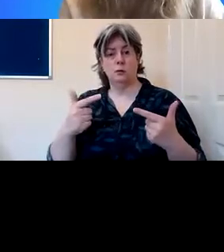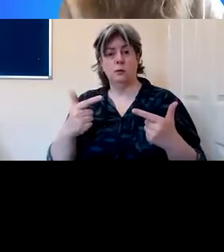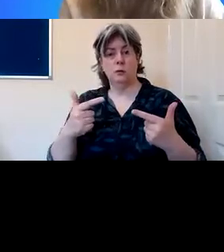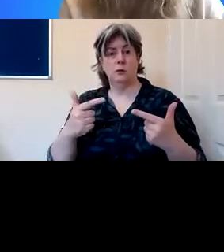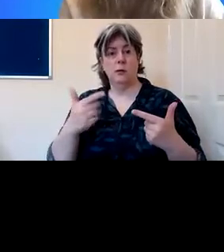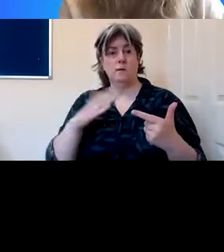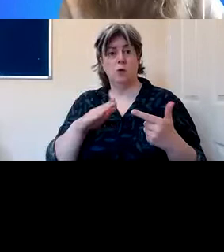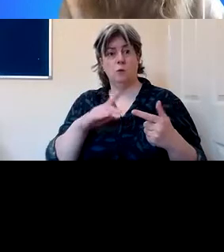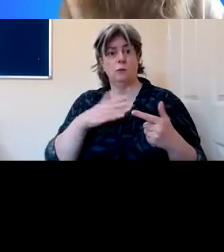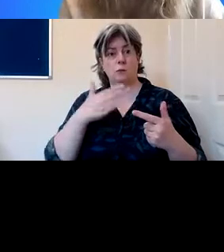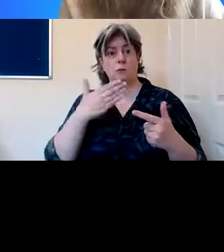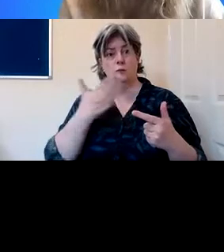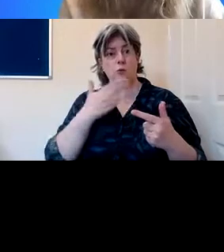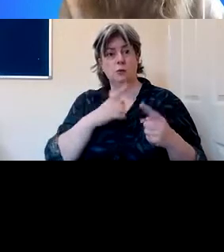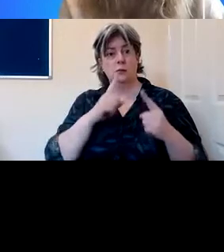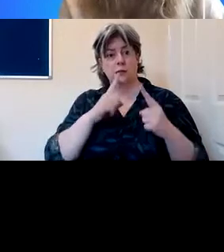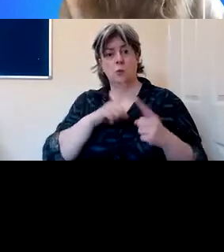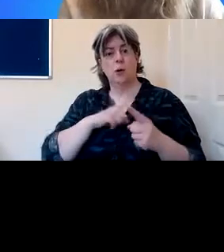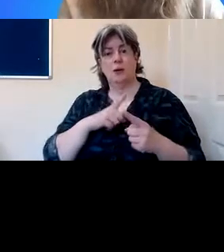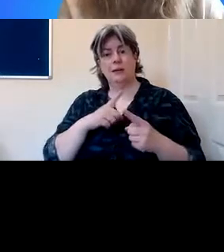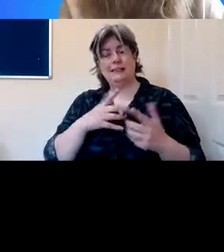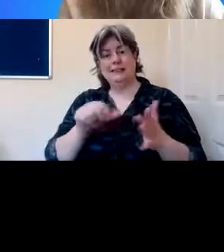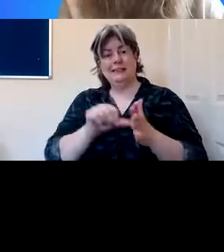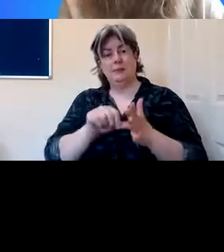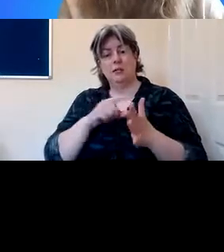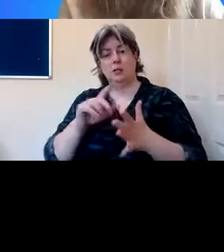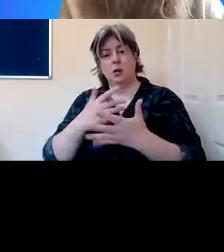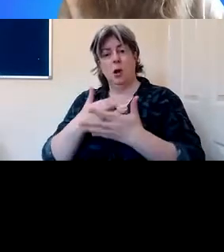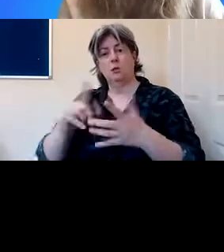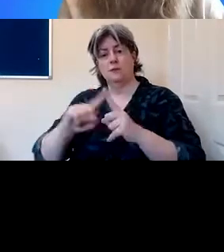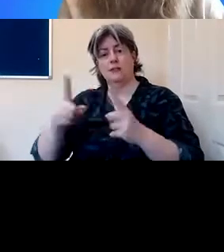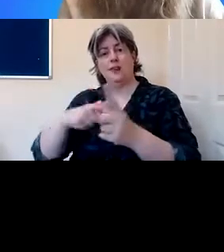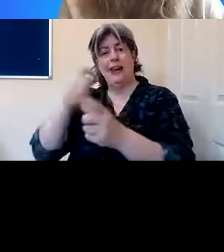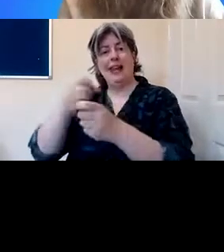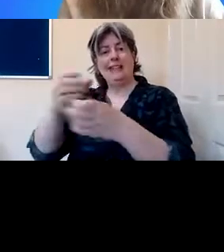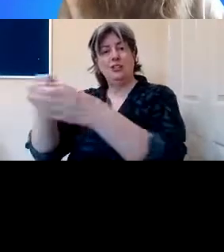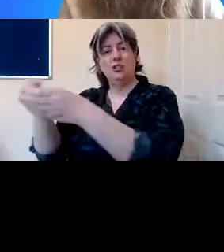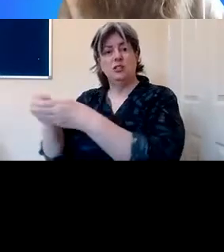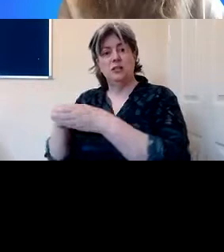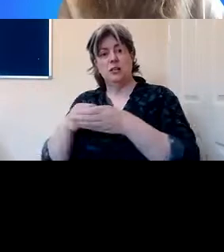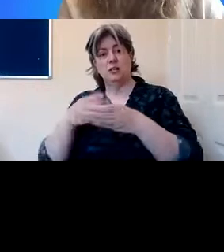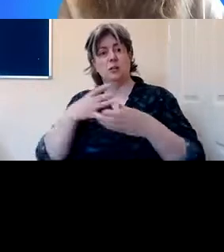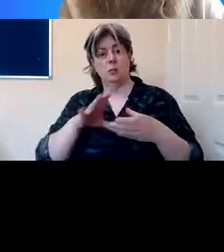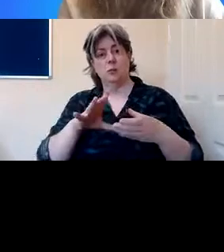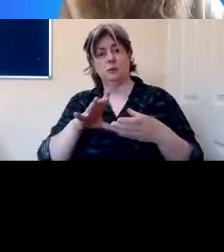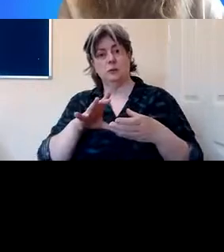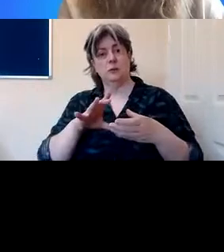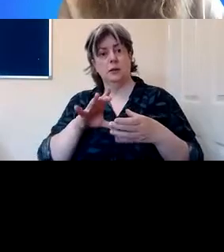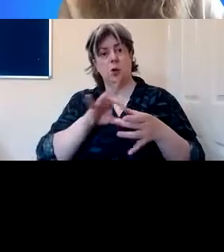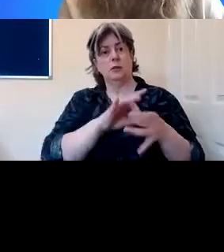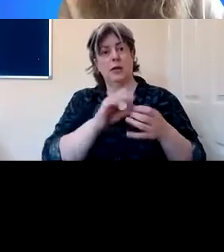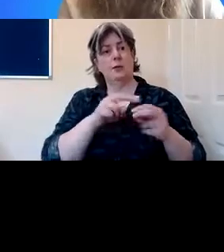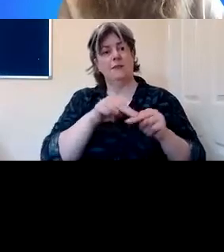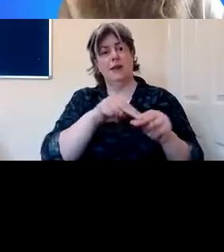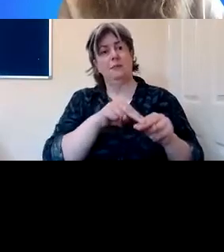want to reach families find schools the easiest, the most effective way to get at them. And that